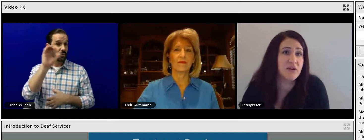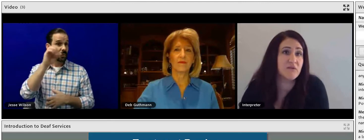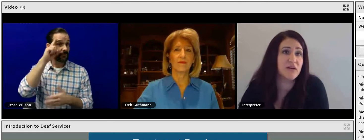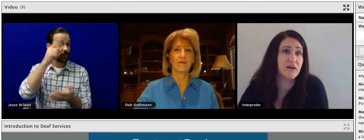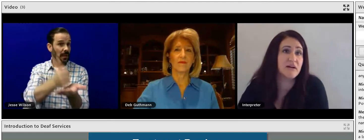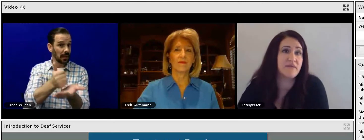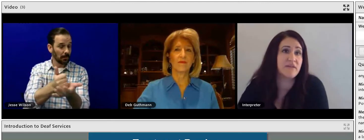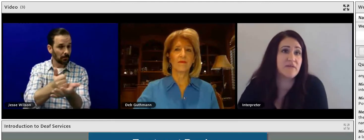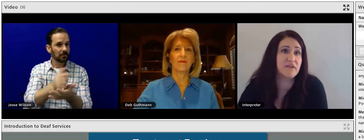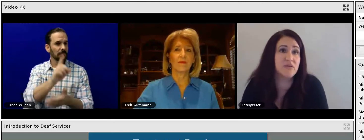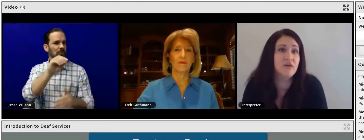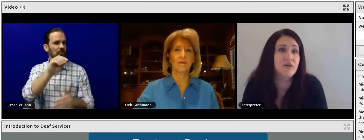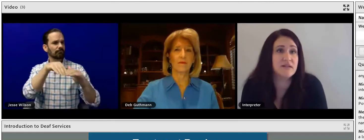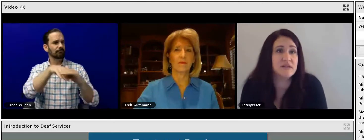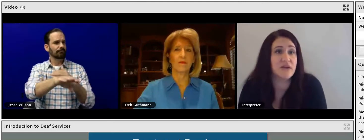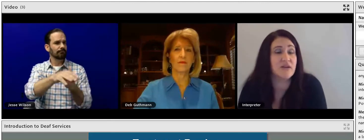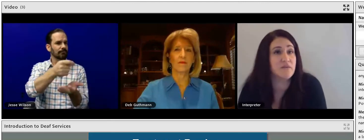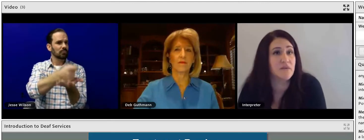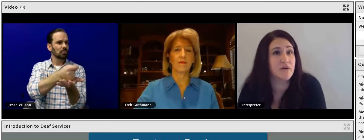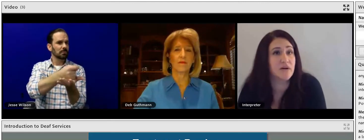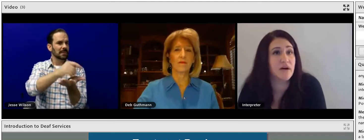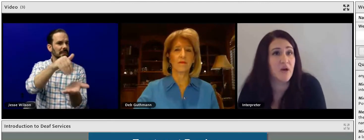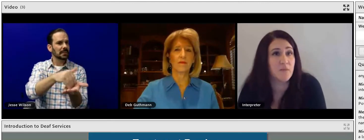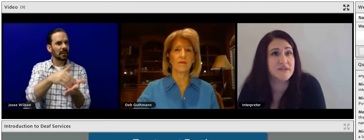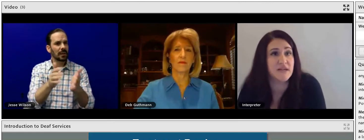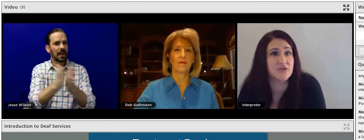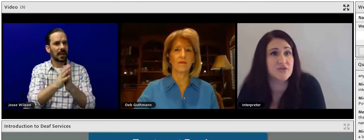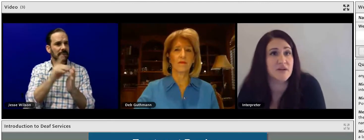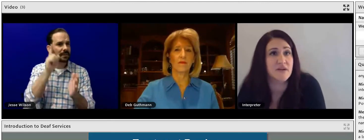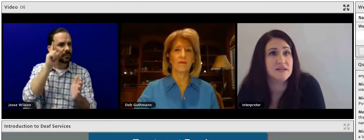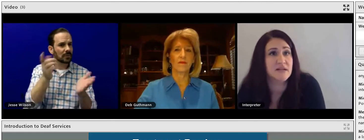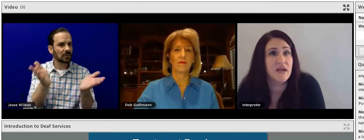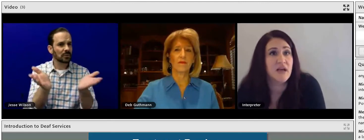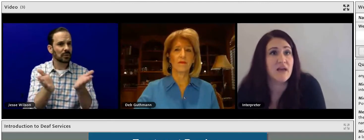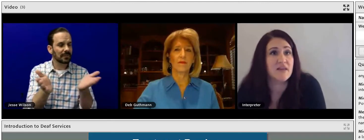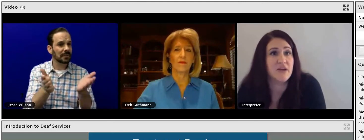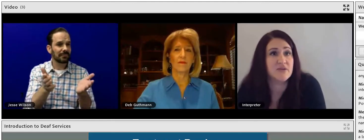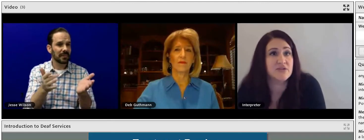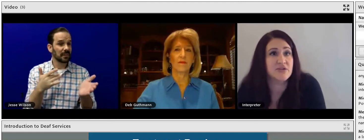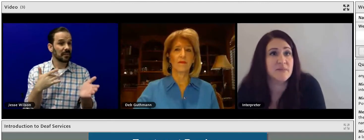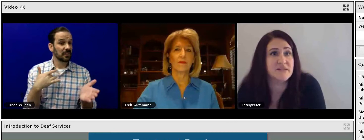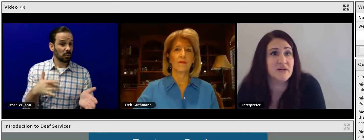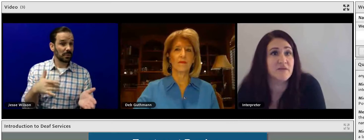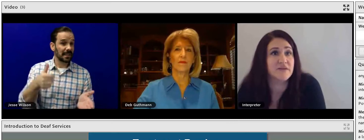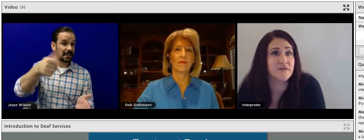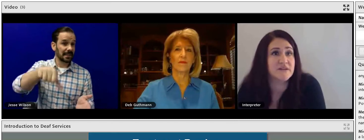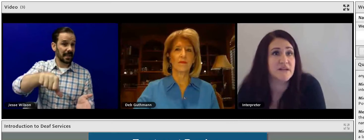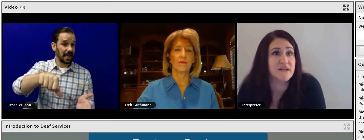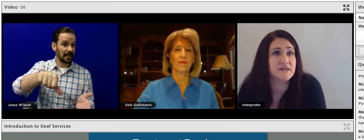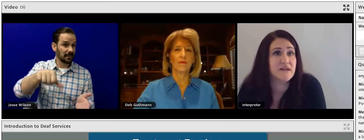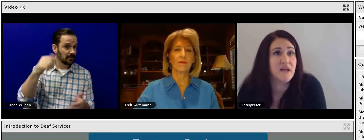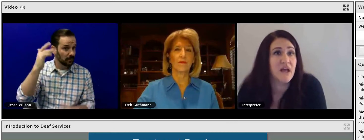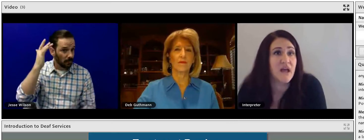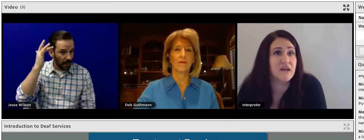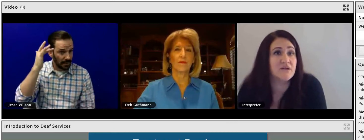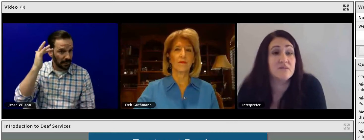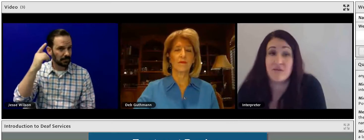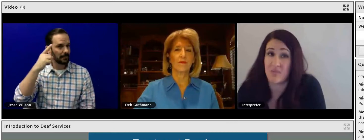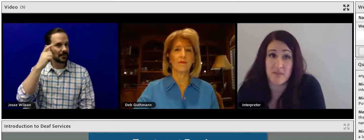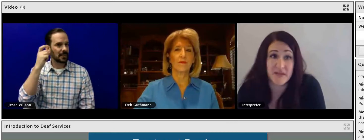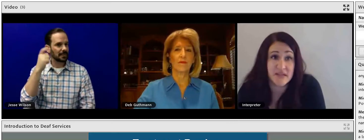there might be another state or community where a deaf individual is looking for help or seeking treatment, and they might go into a treatment center for